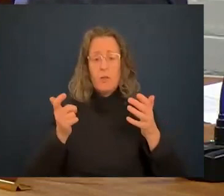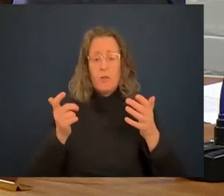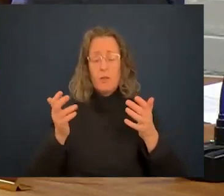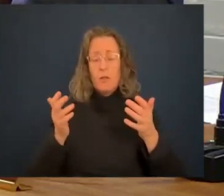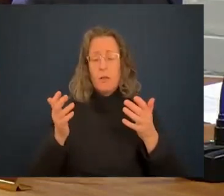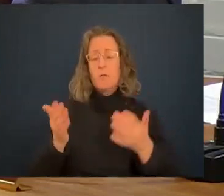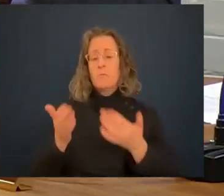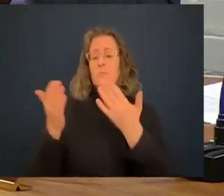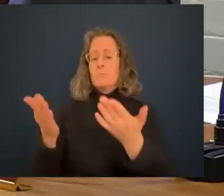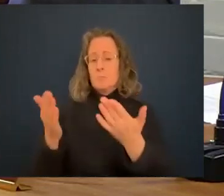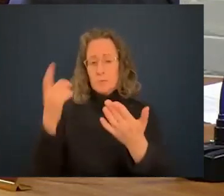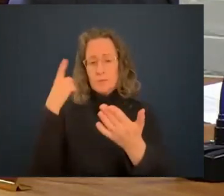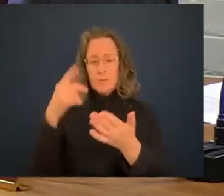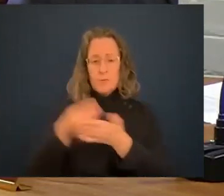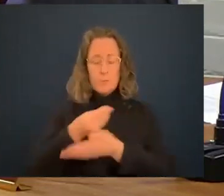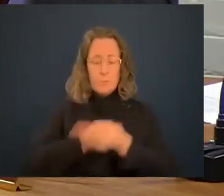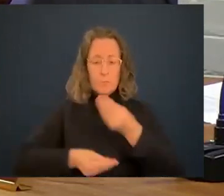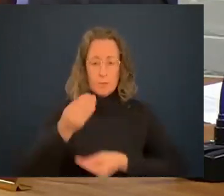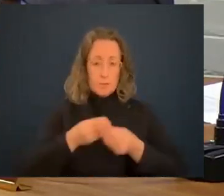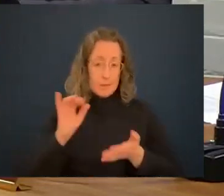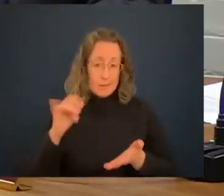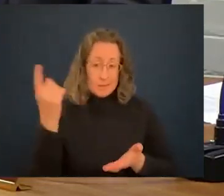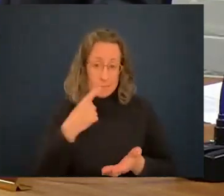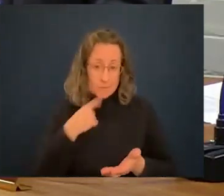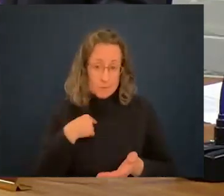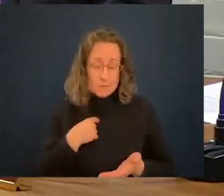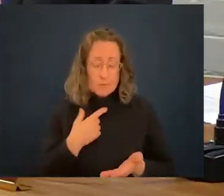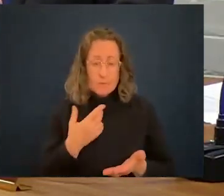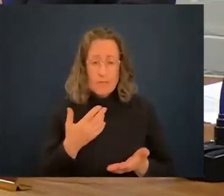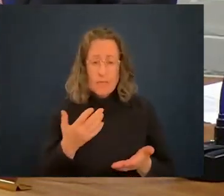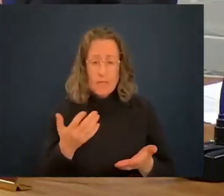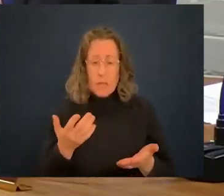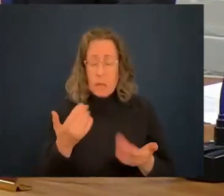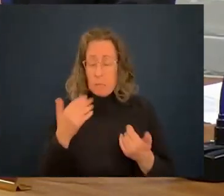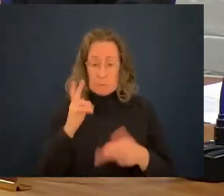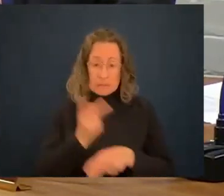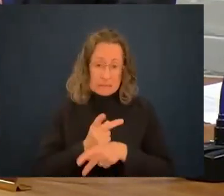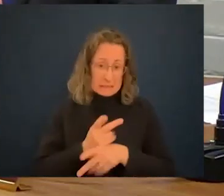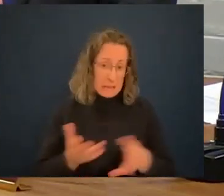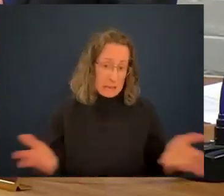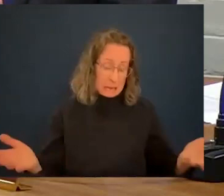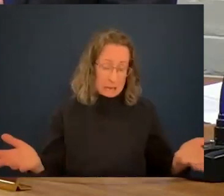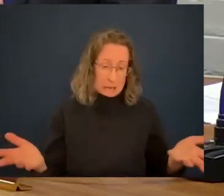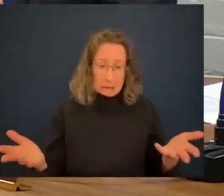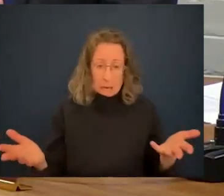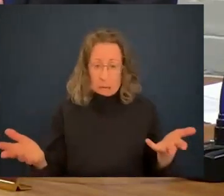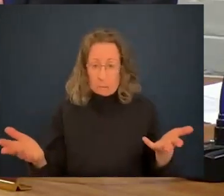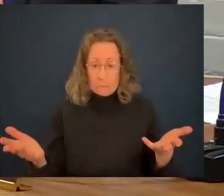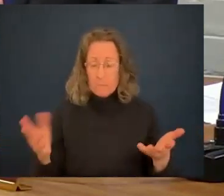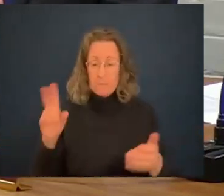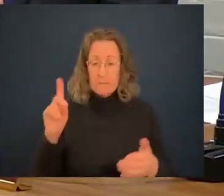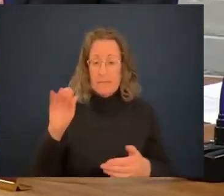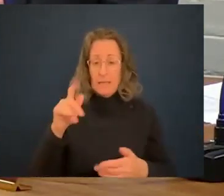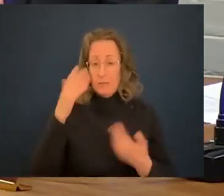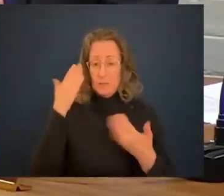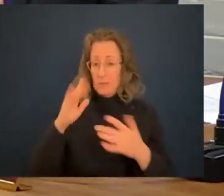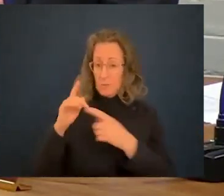um and uh so besides that I don't know if we've actually held to that I don't know about that either um